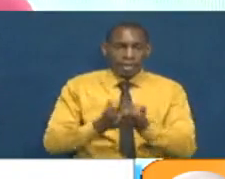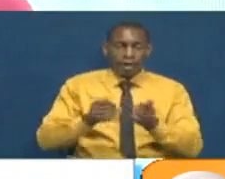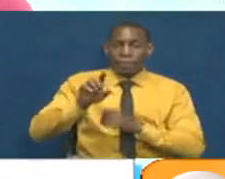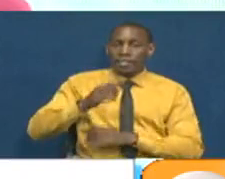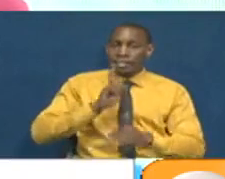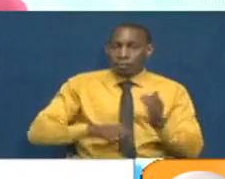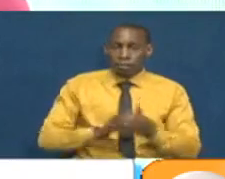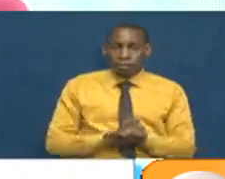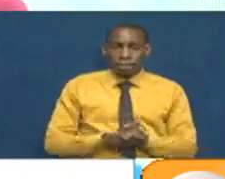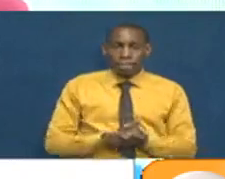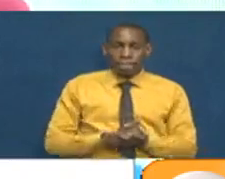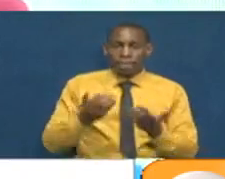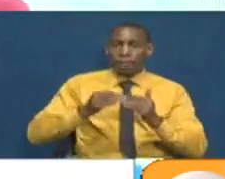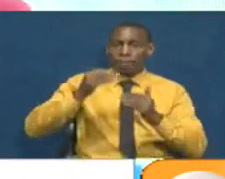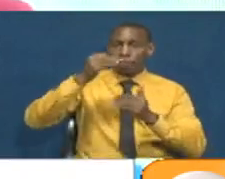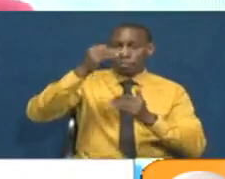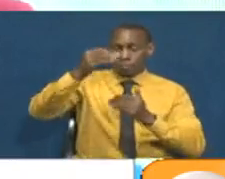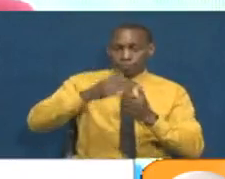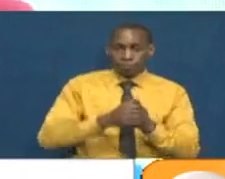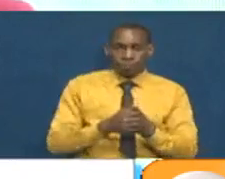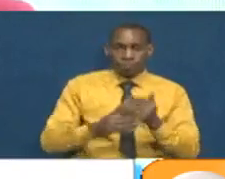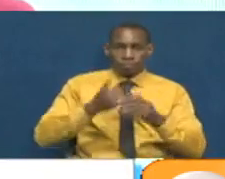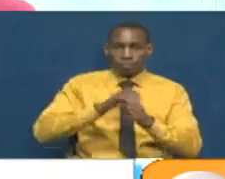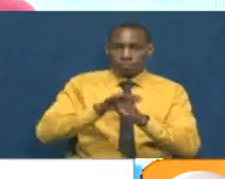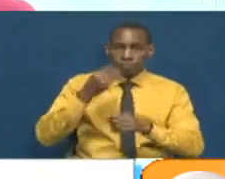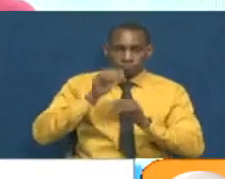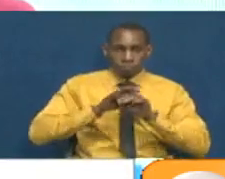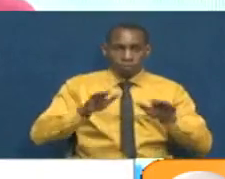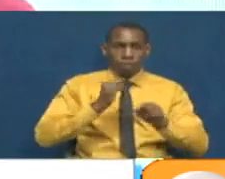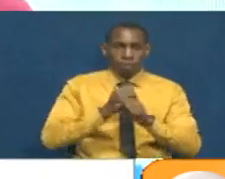I must say, in terms of moving forward and leapfrogging from the COVID-19 pandemic, we've done well.